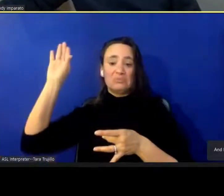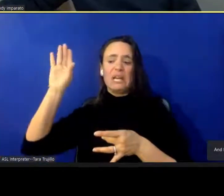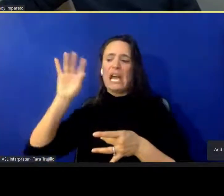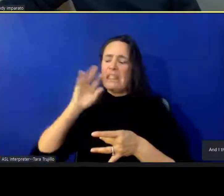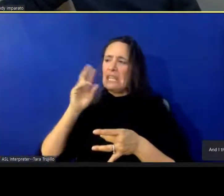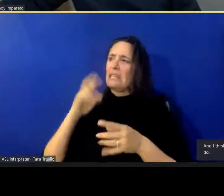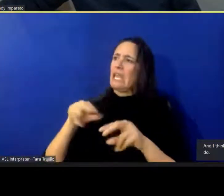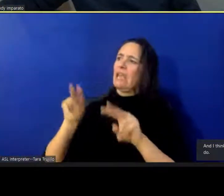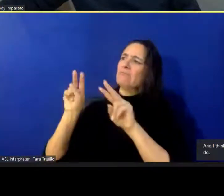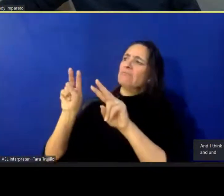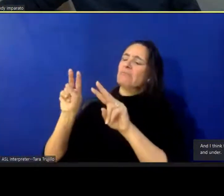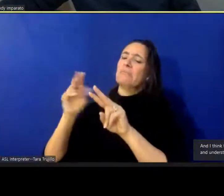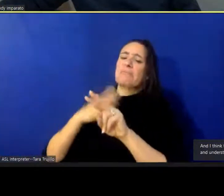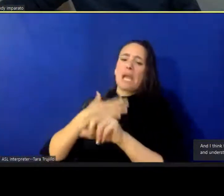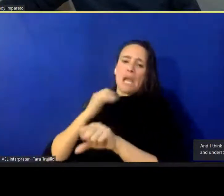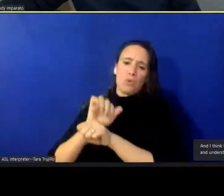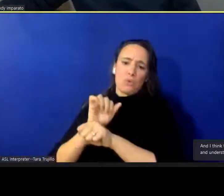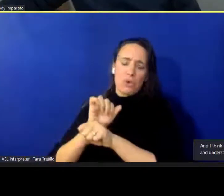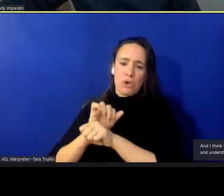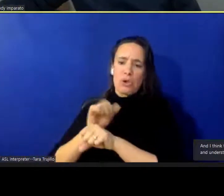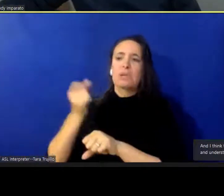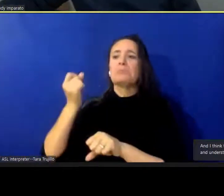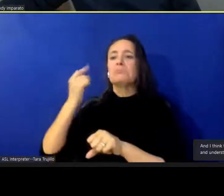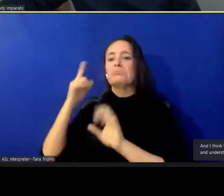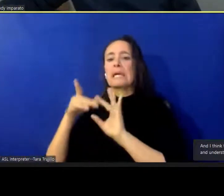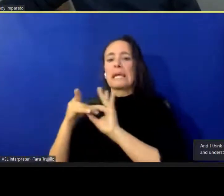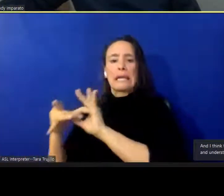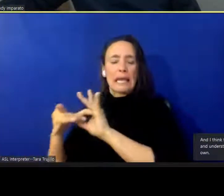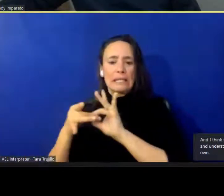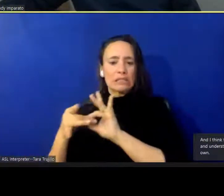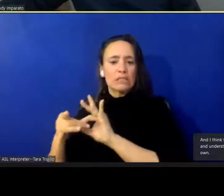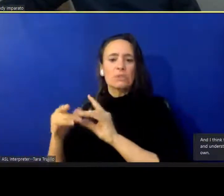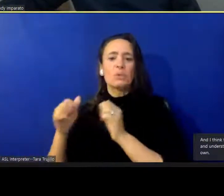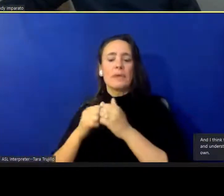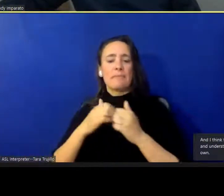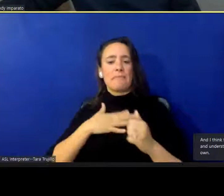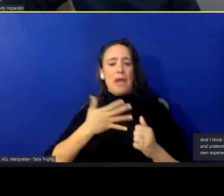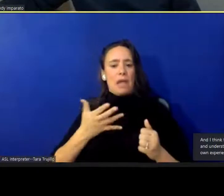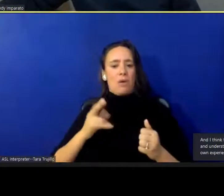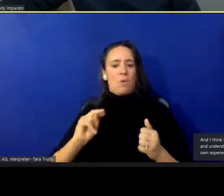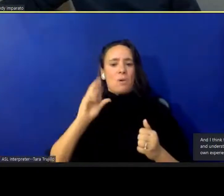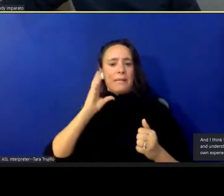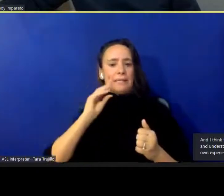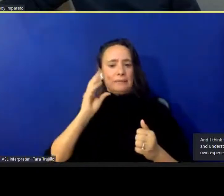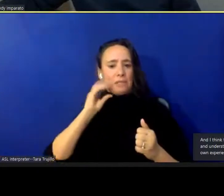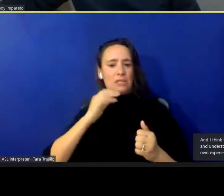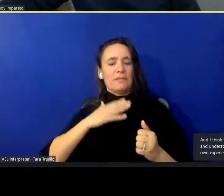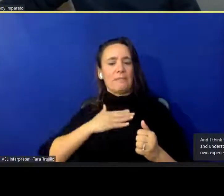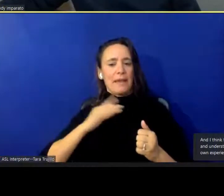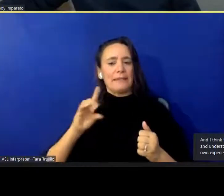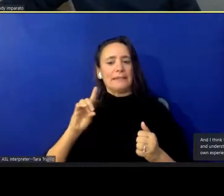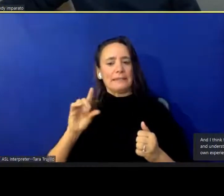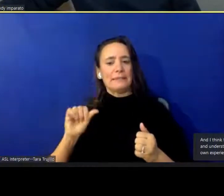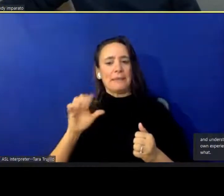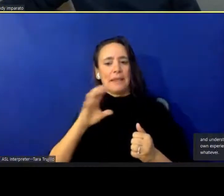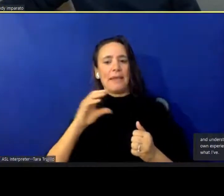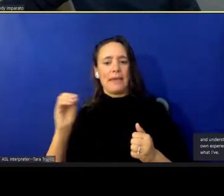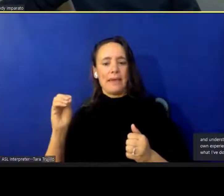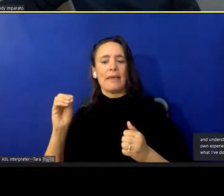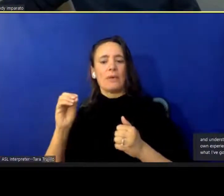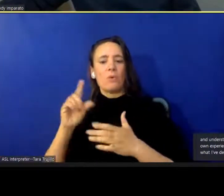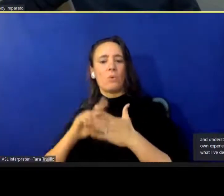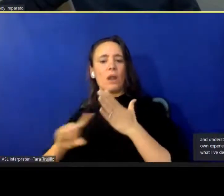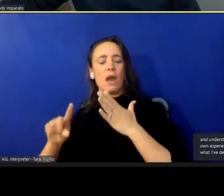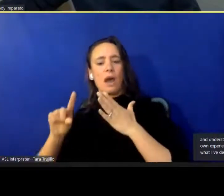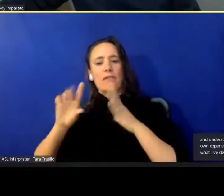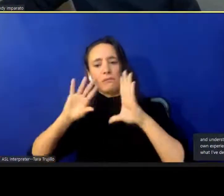work that I do and understand the connection between my own experience of my disability and kind of what I've dedicated